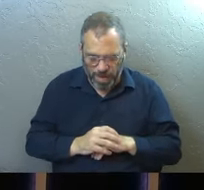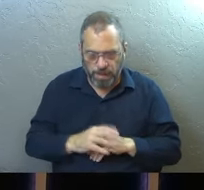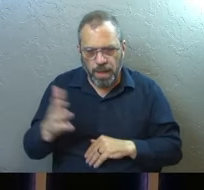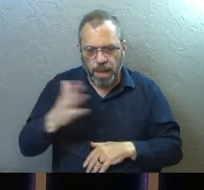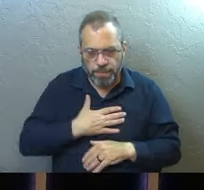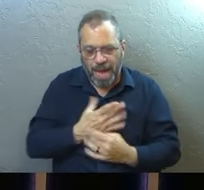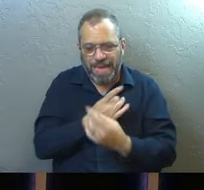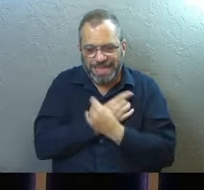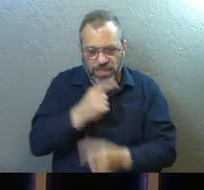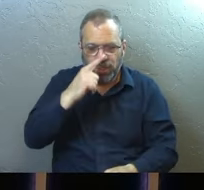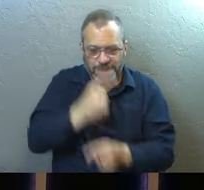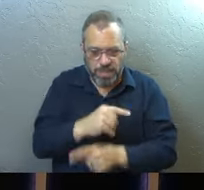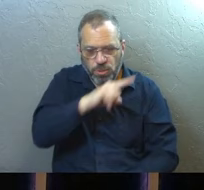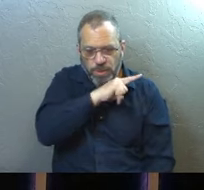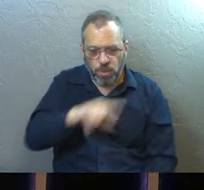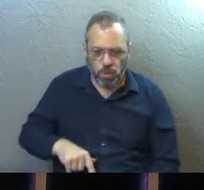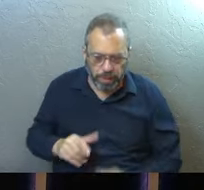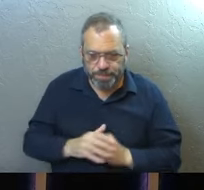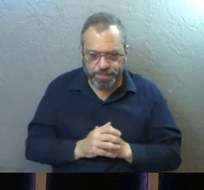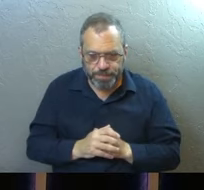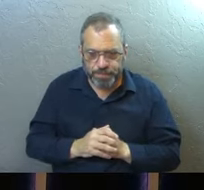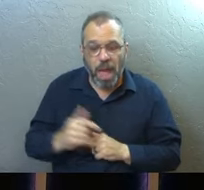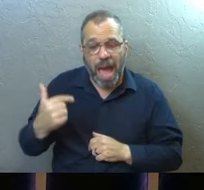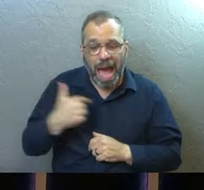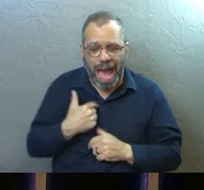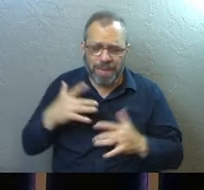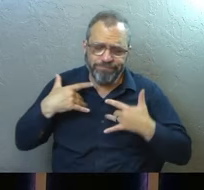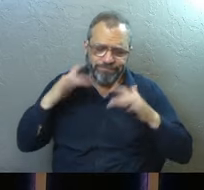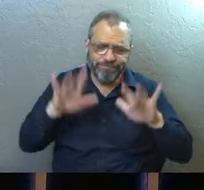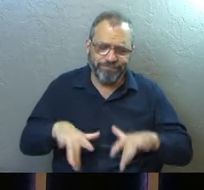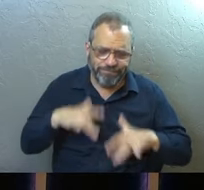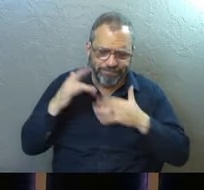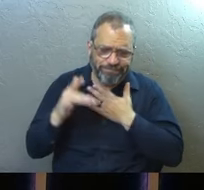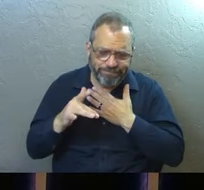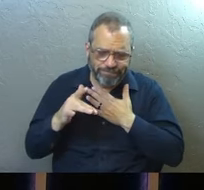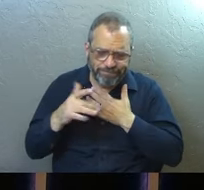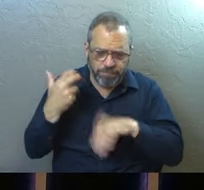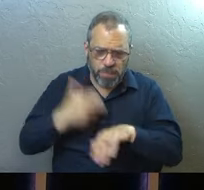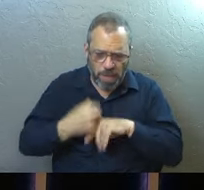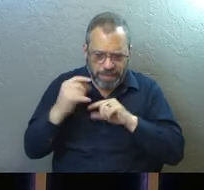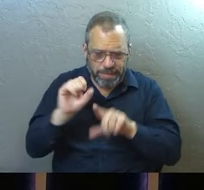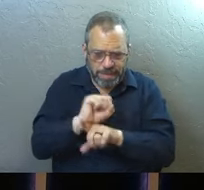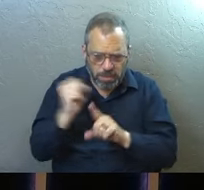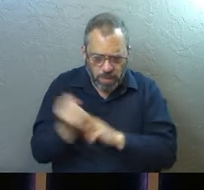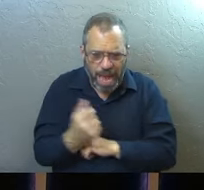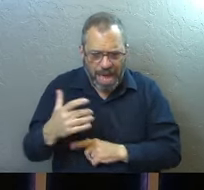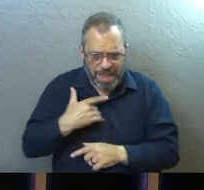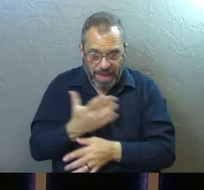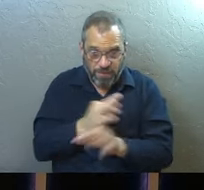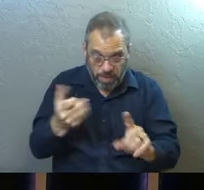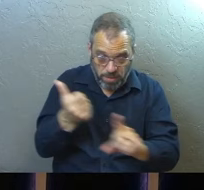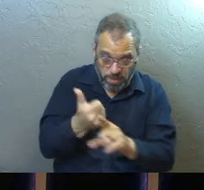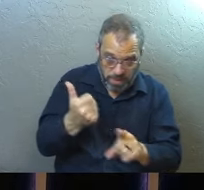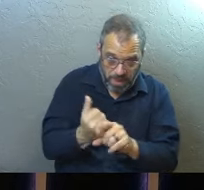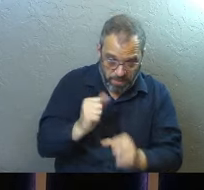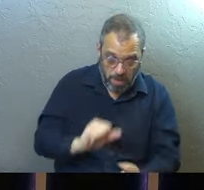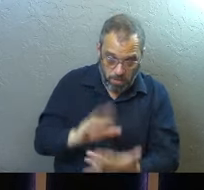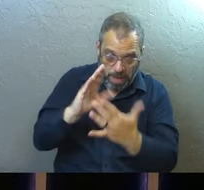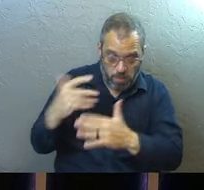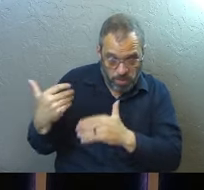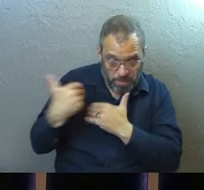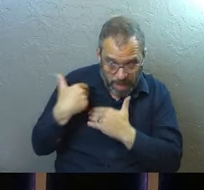end. He says, "My dear sister in the Lord, I sympathize with your difficult situation. I think that freeing yourself of your